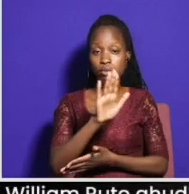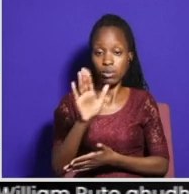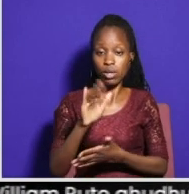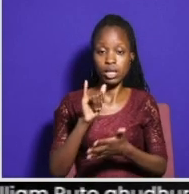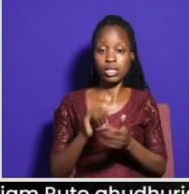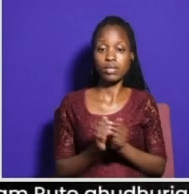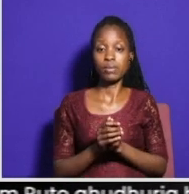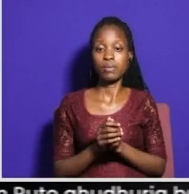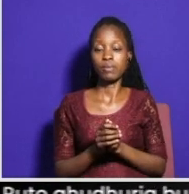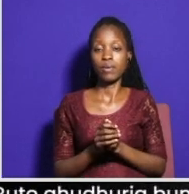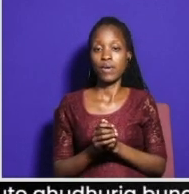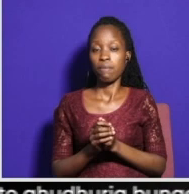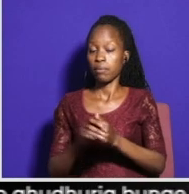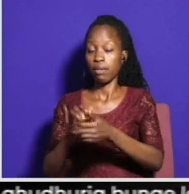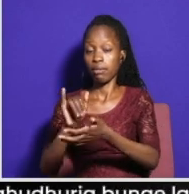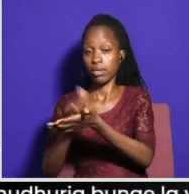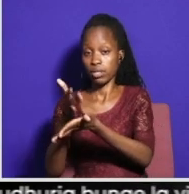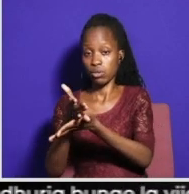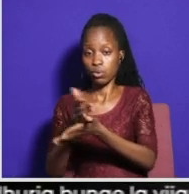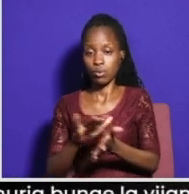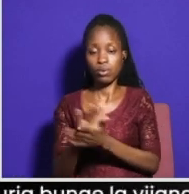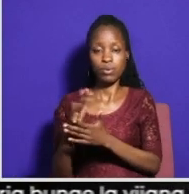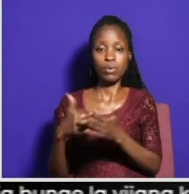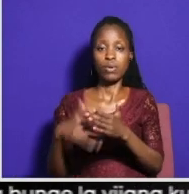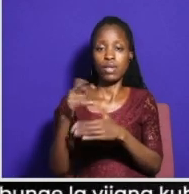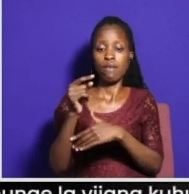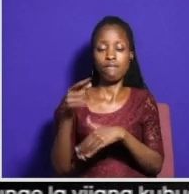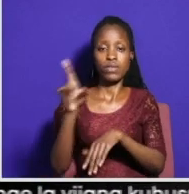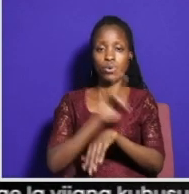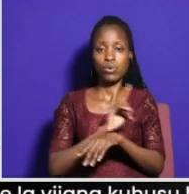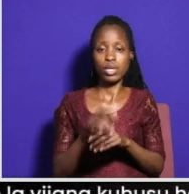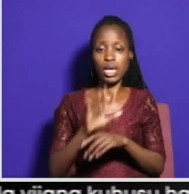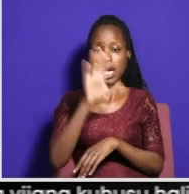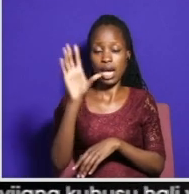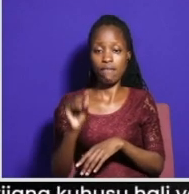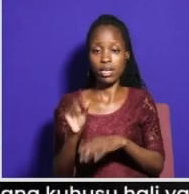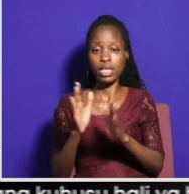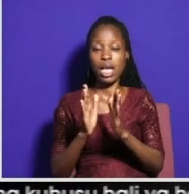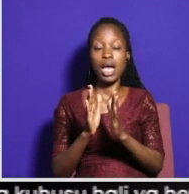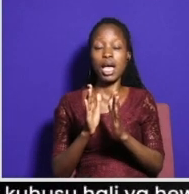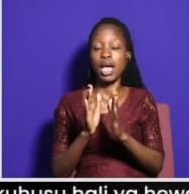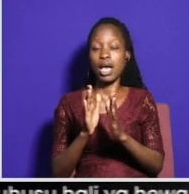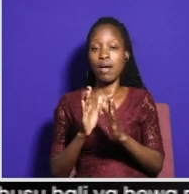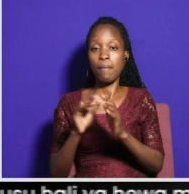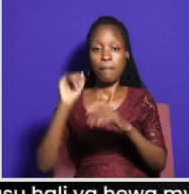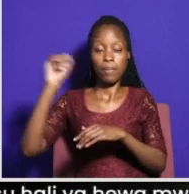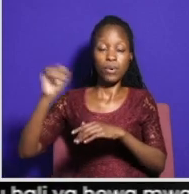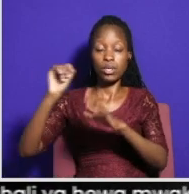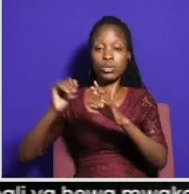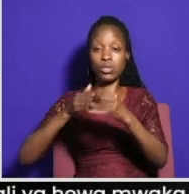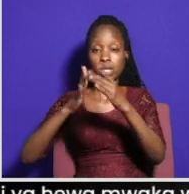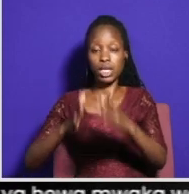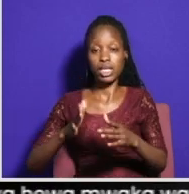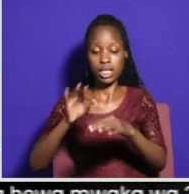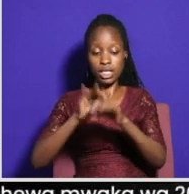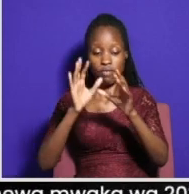that is indeed the case. Over the next few days, Africa and global political leaders, investors,